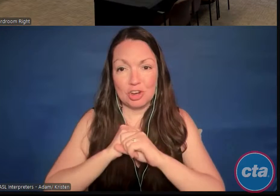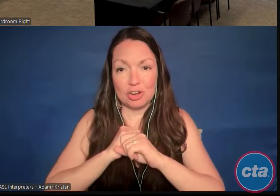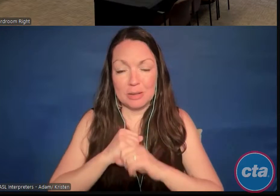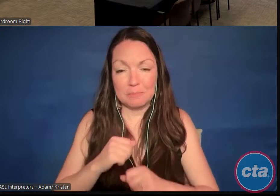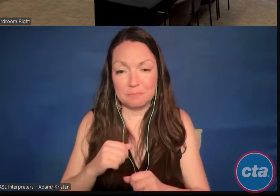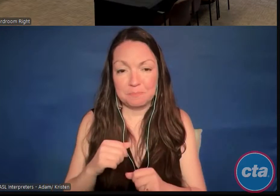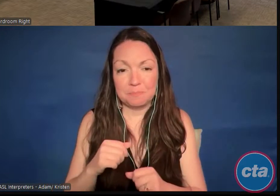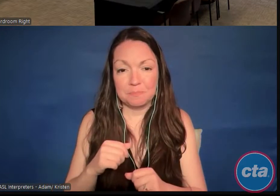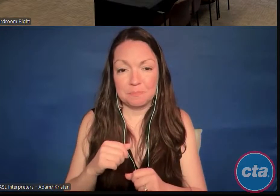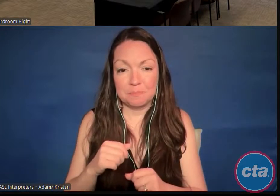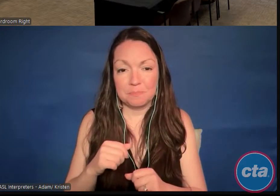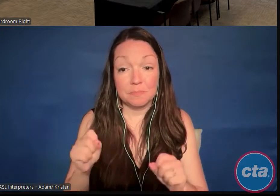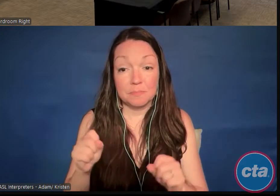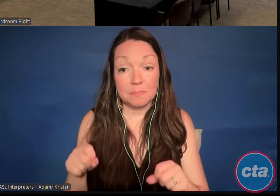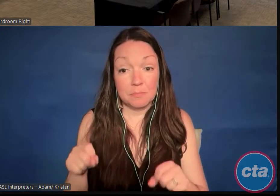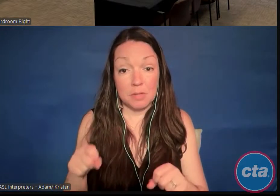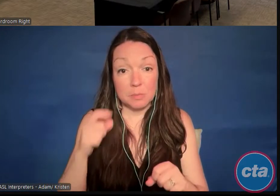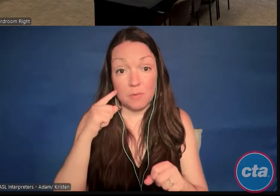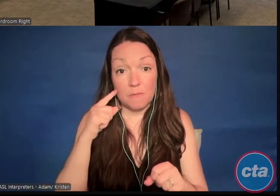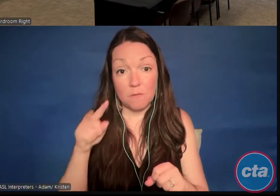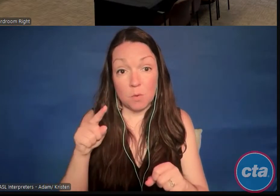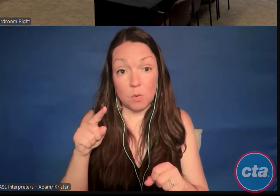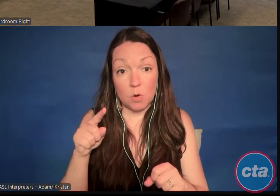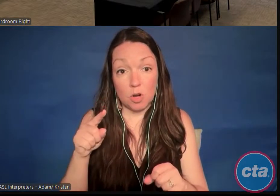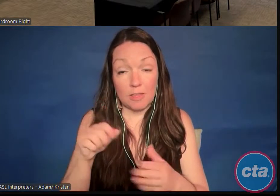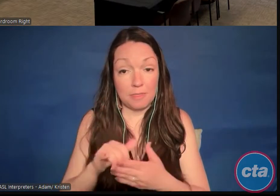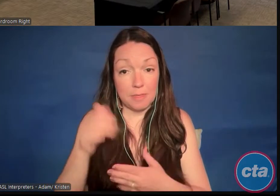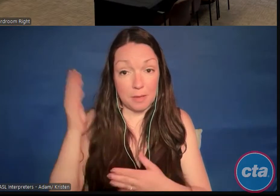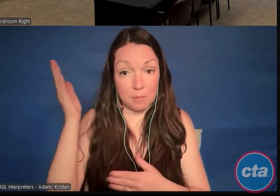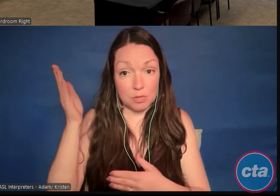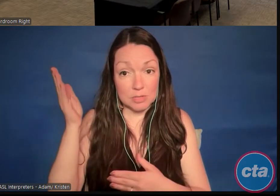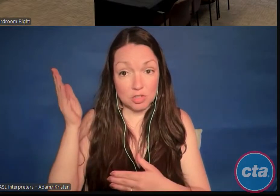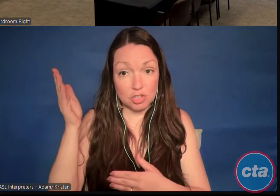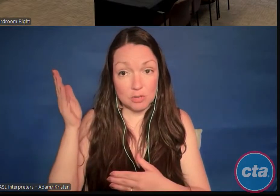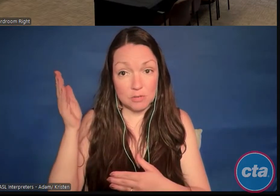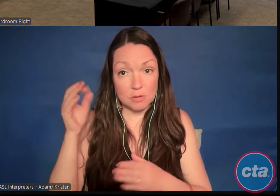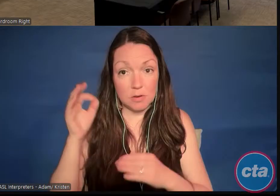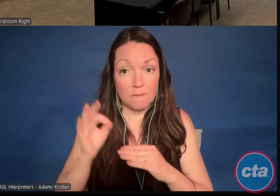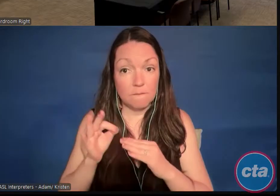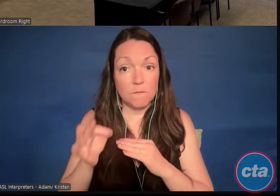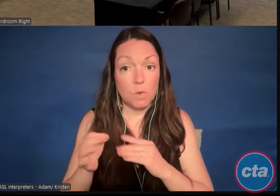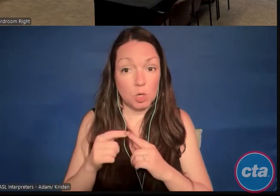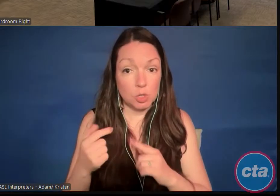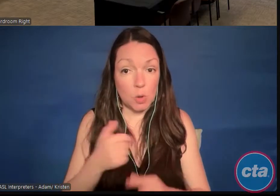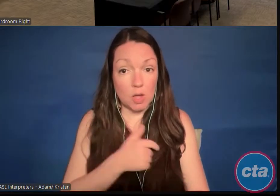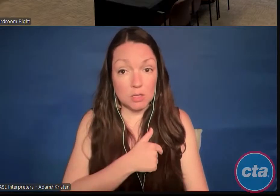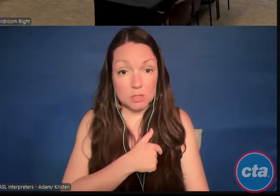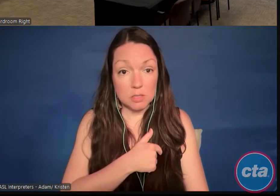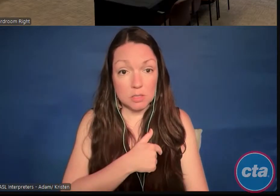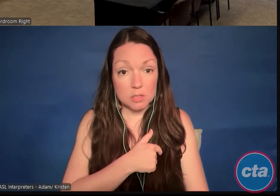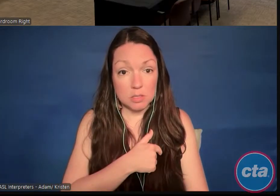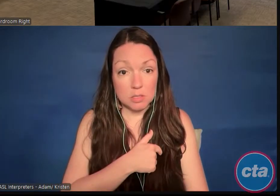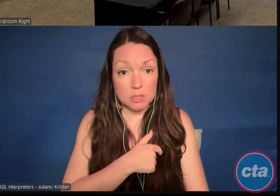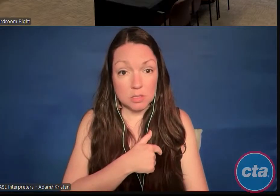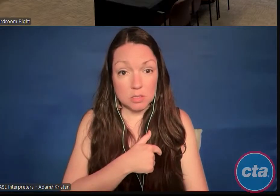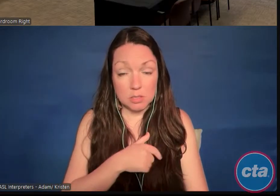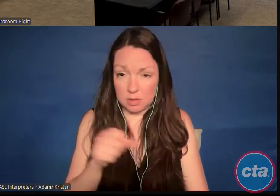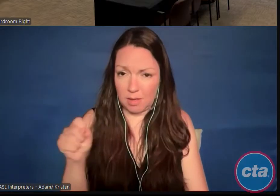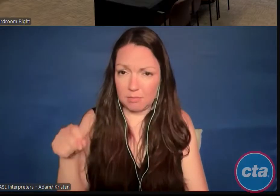Is it possible for that presentation to be forwarded on to us so we can? Yeah.